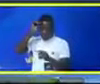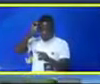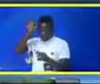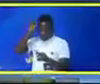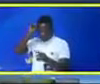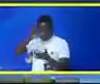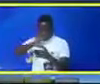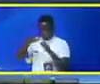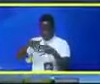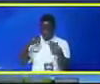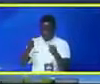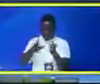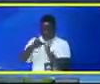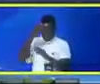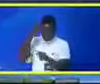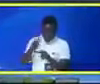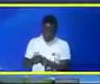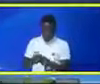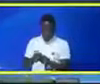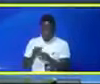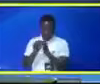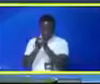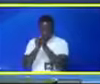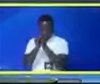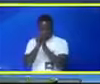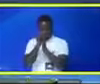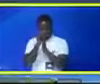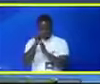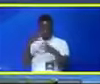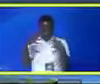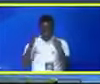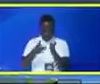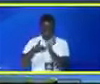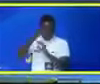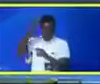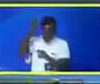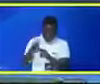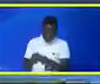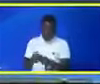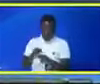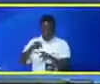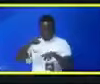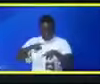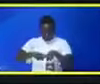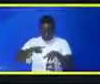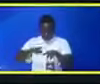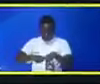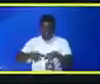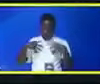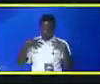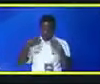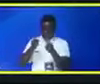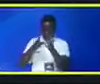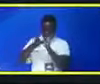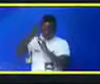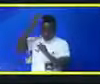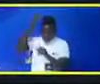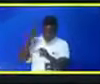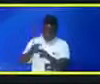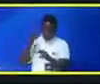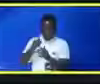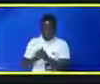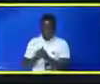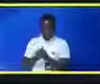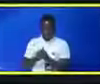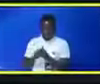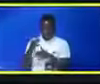healed. Cancer, be healed. HIV, be healed.